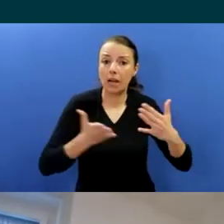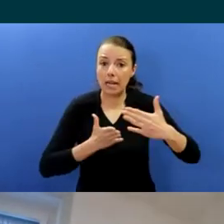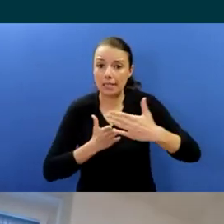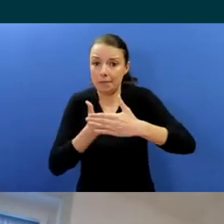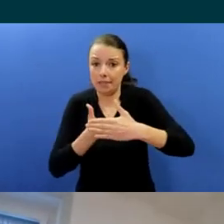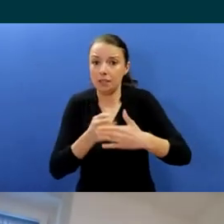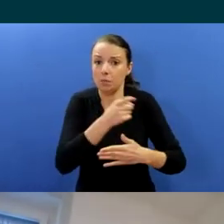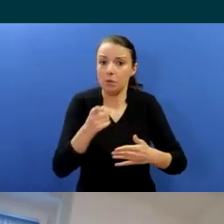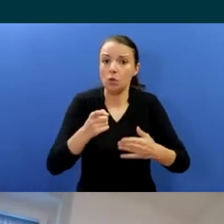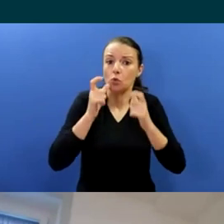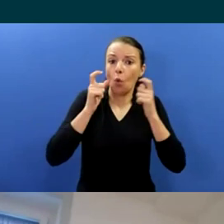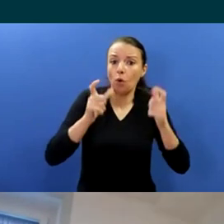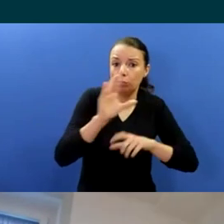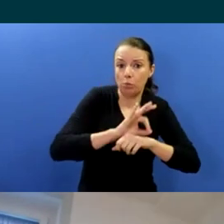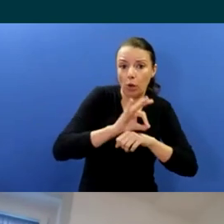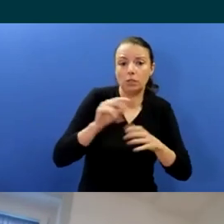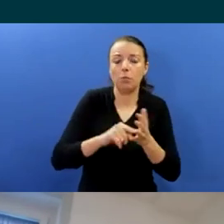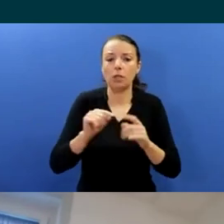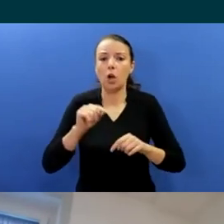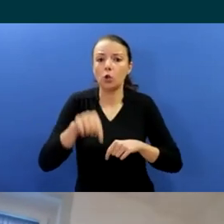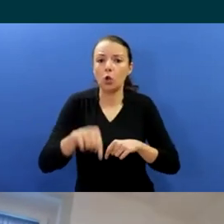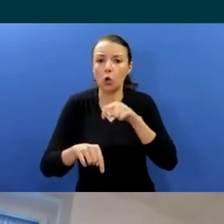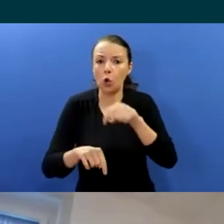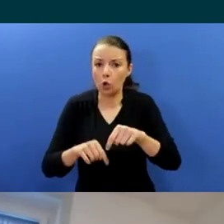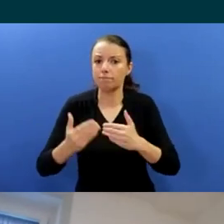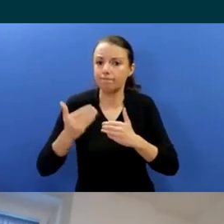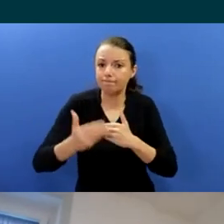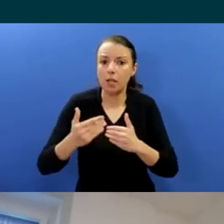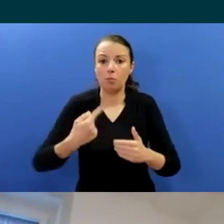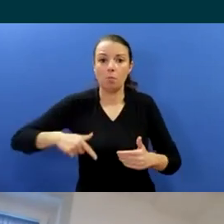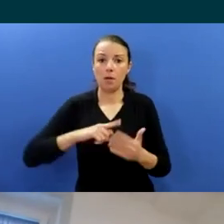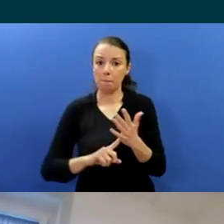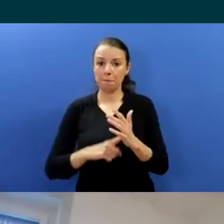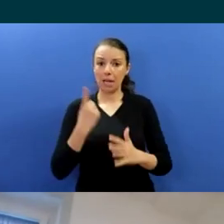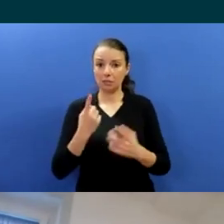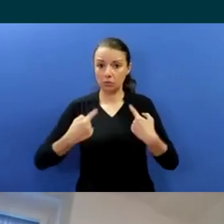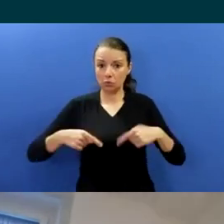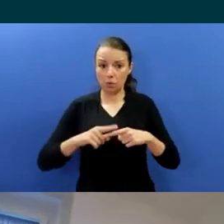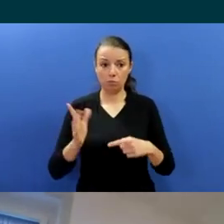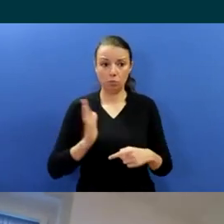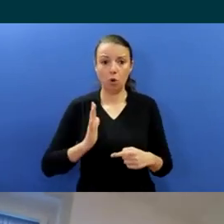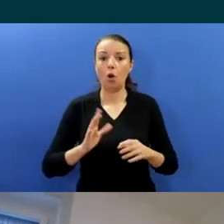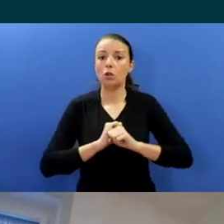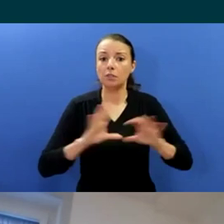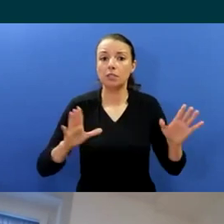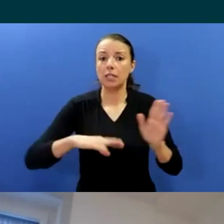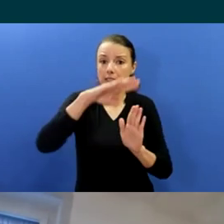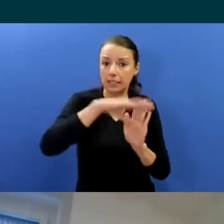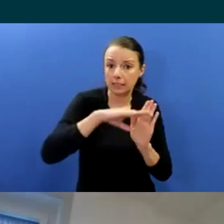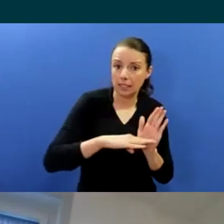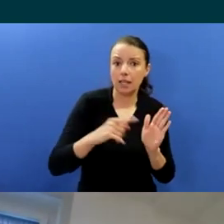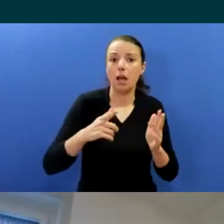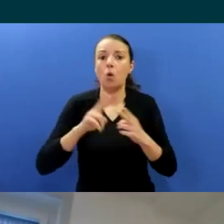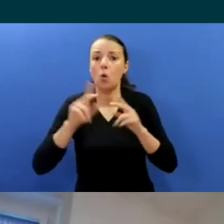process, because we did it for the first time. Of course, we had a contractor that for us made available a lot of